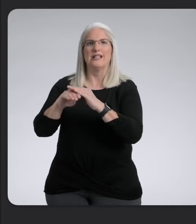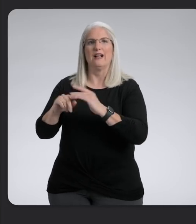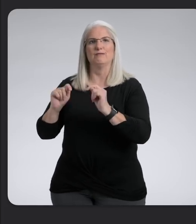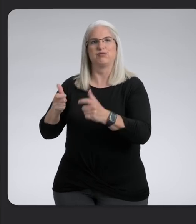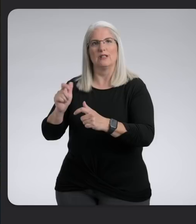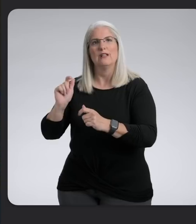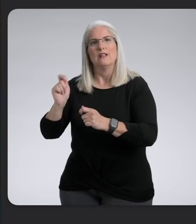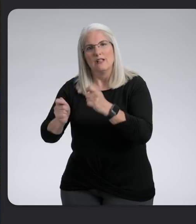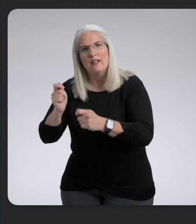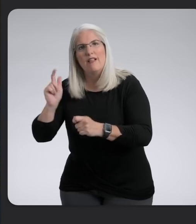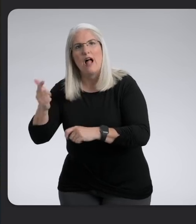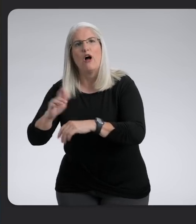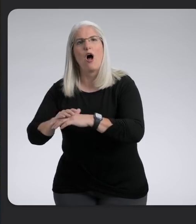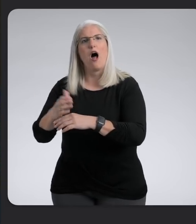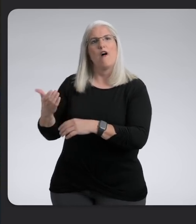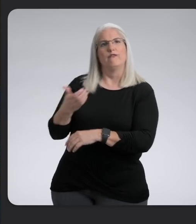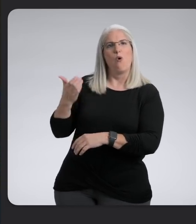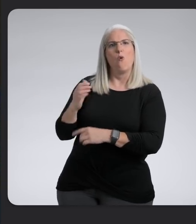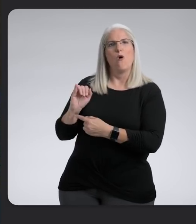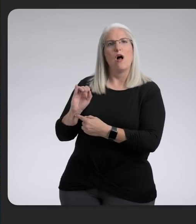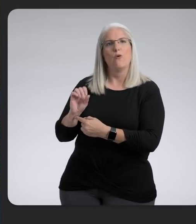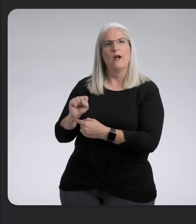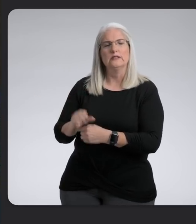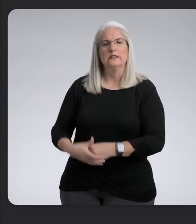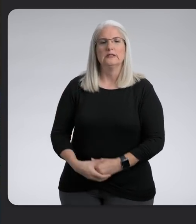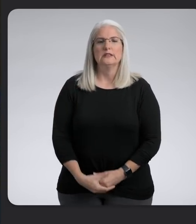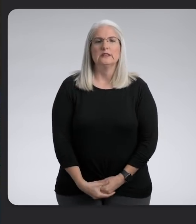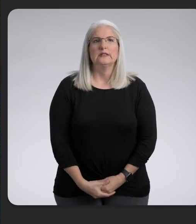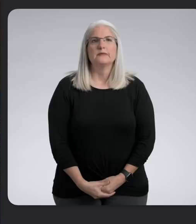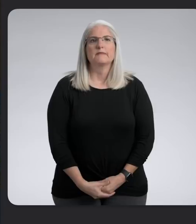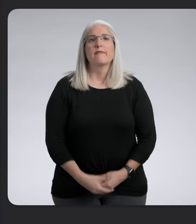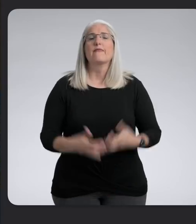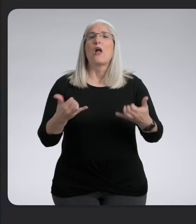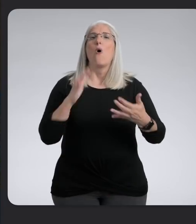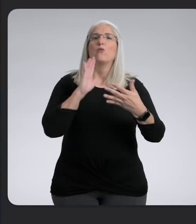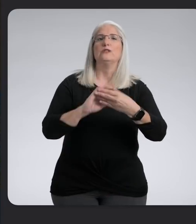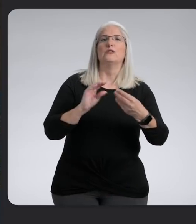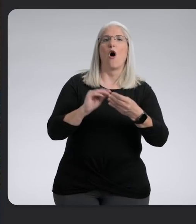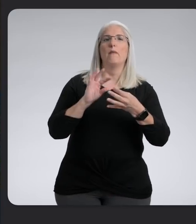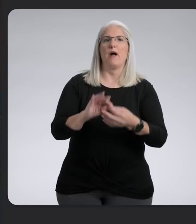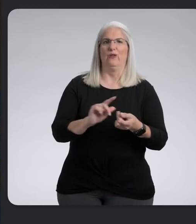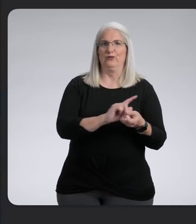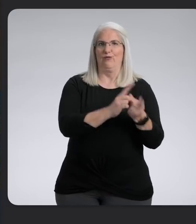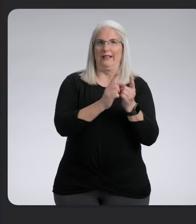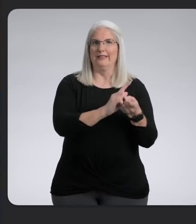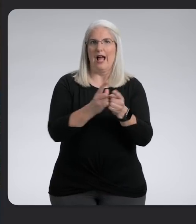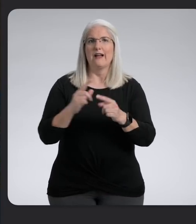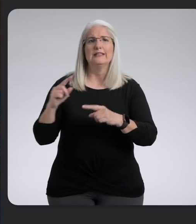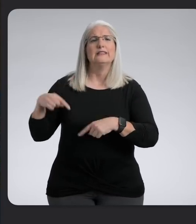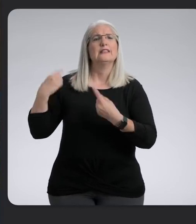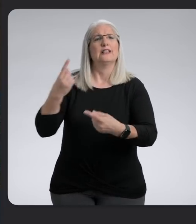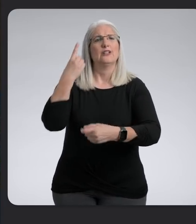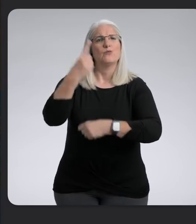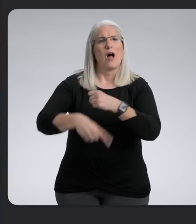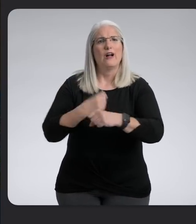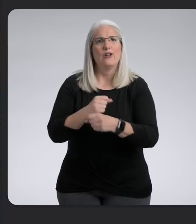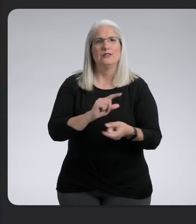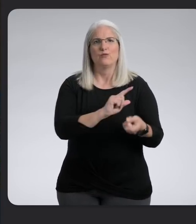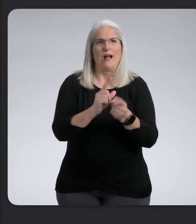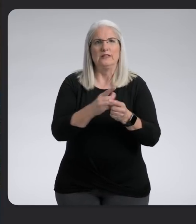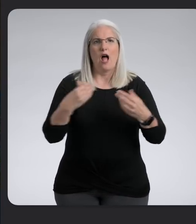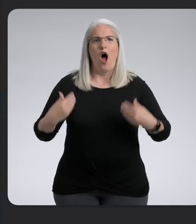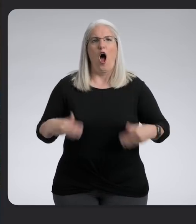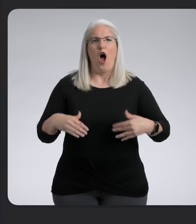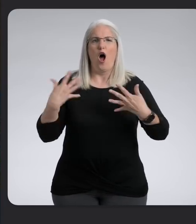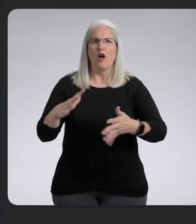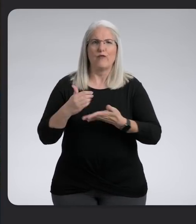iOS. Now, let's talk about Translate. In just 1 year, Translate has already helped users make billions